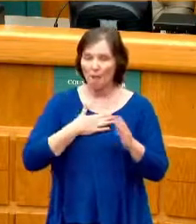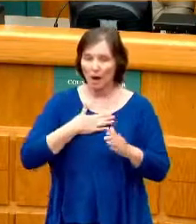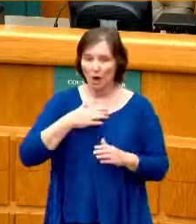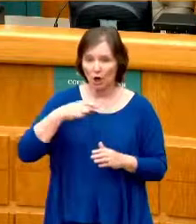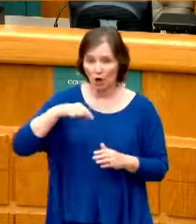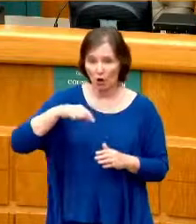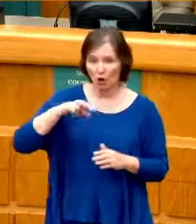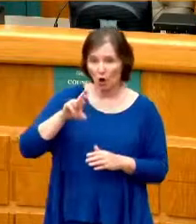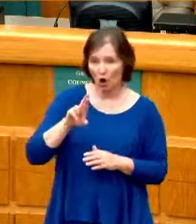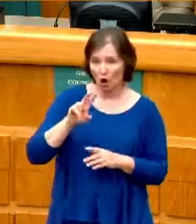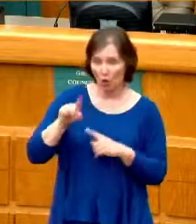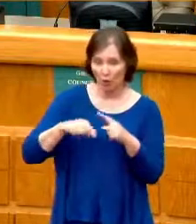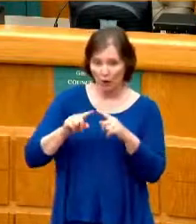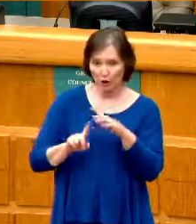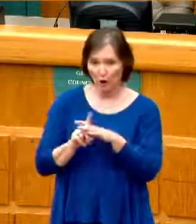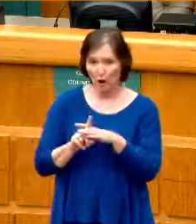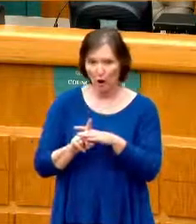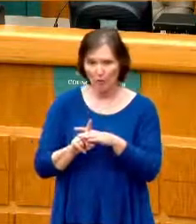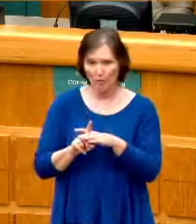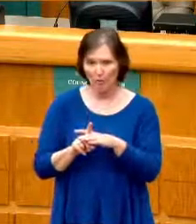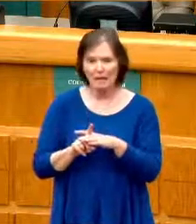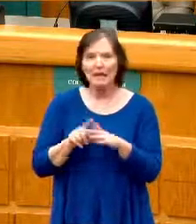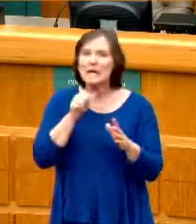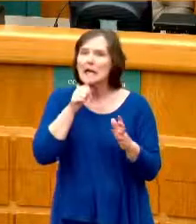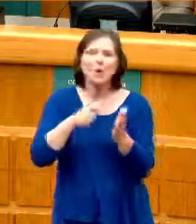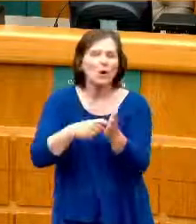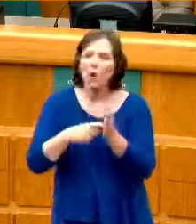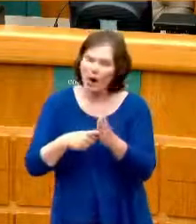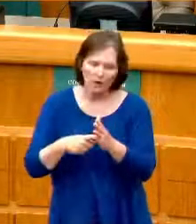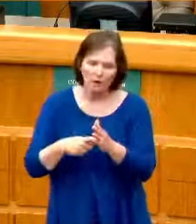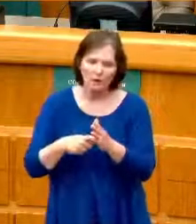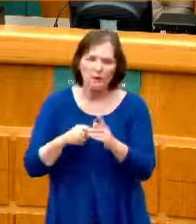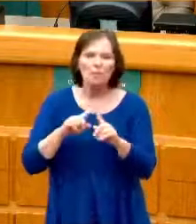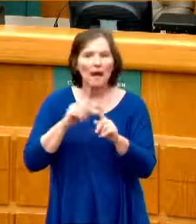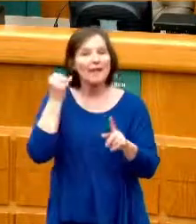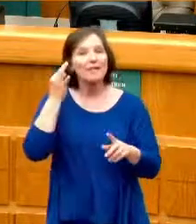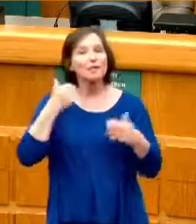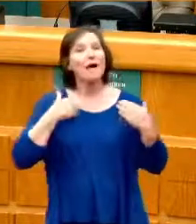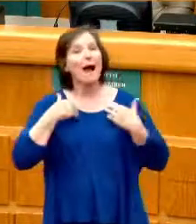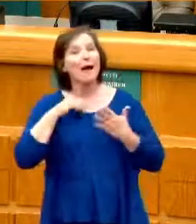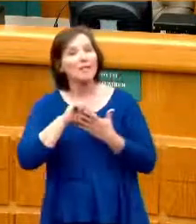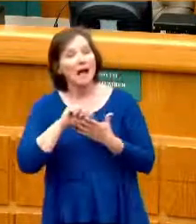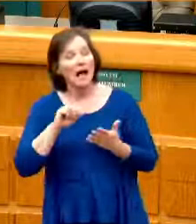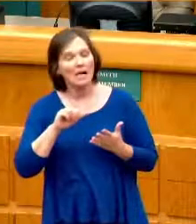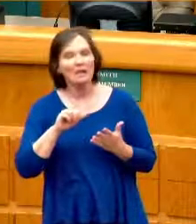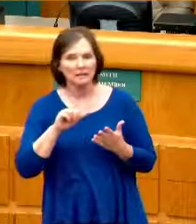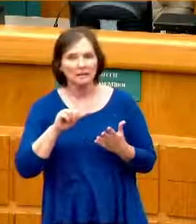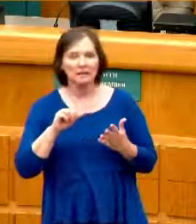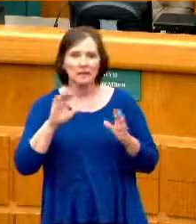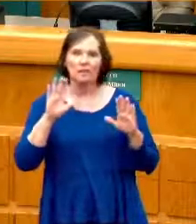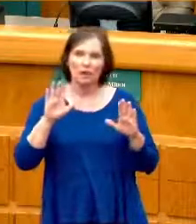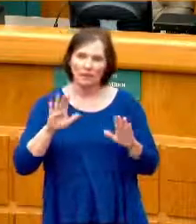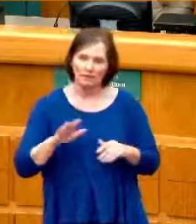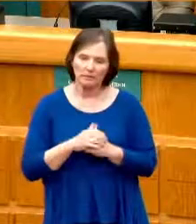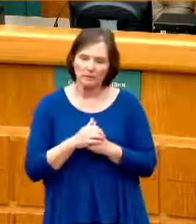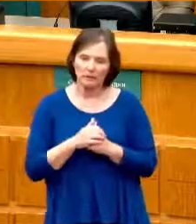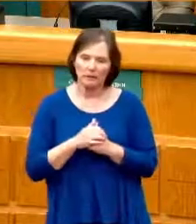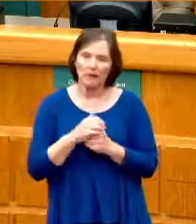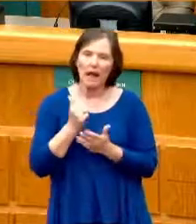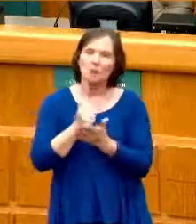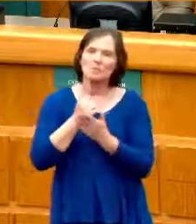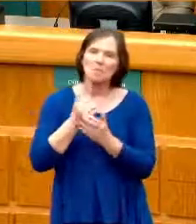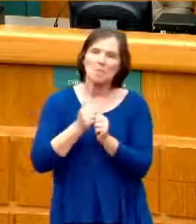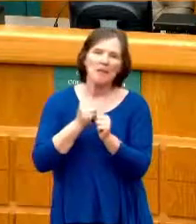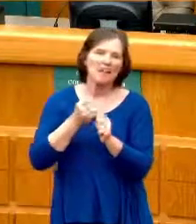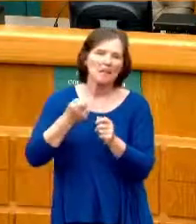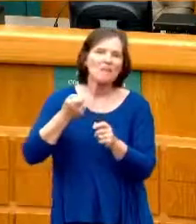QR. If you don't have it, we can look you up by name. Sometimes there's a real common name like John Smith. It's going to take the computer a little